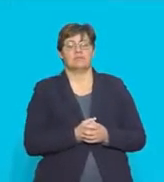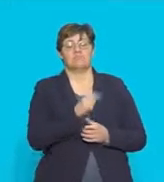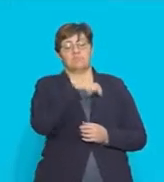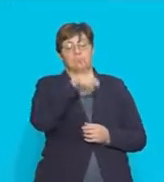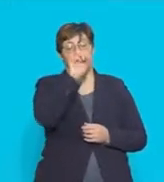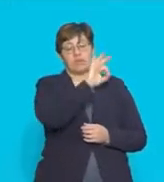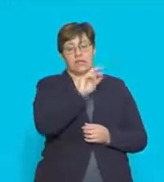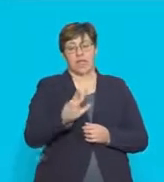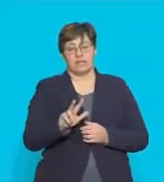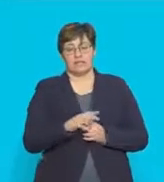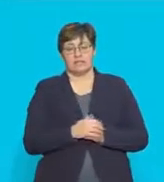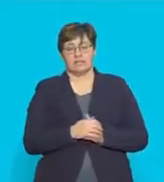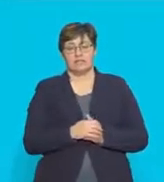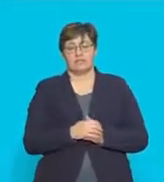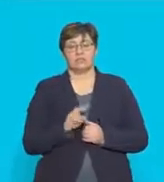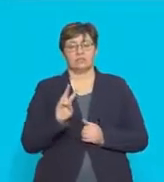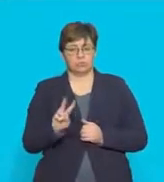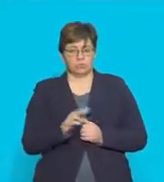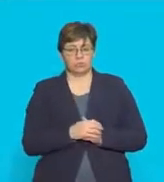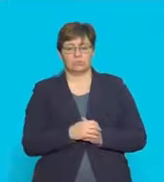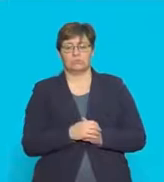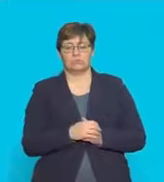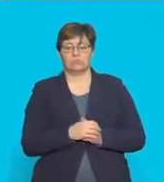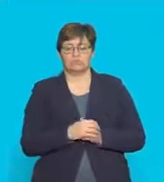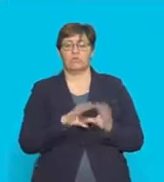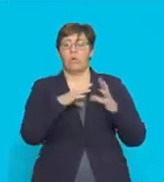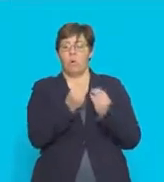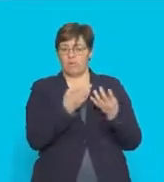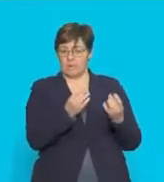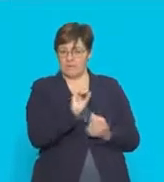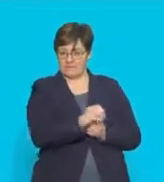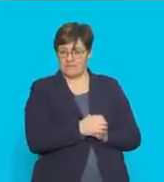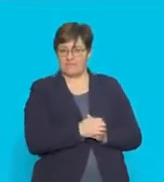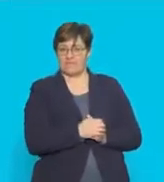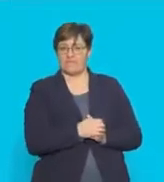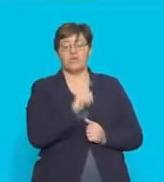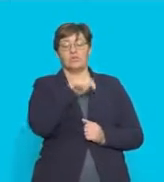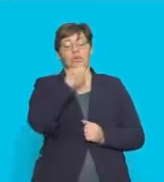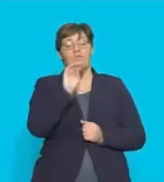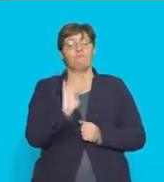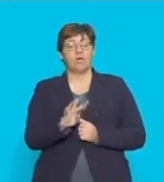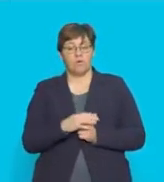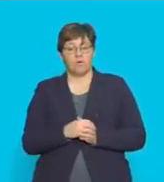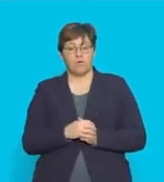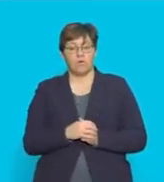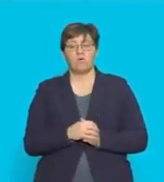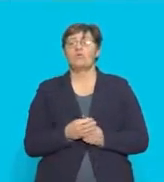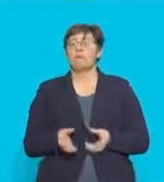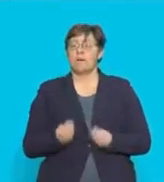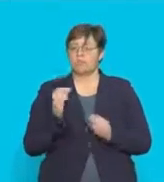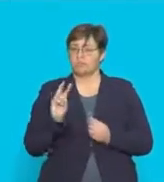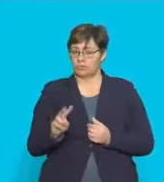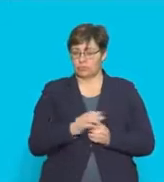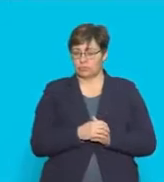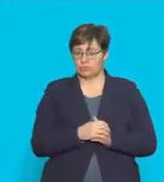root of 8, I find 2, so that's a whole number. Square root of 4, I find 2. So